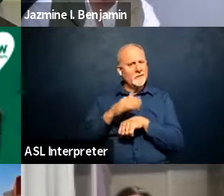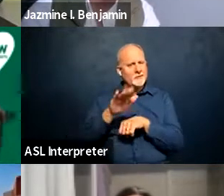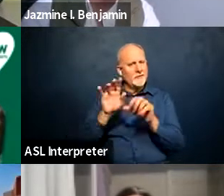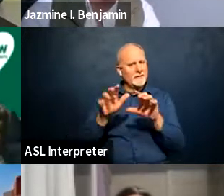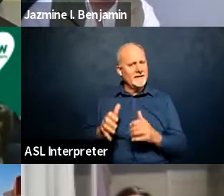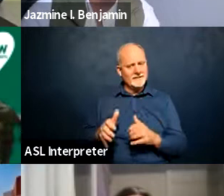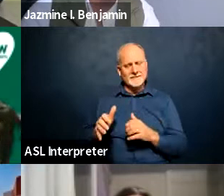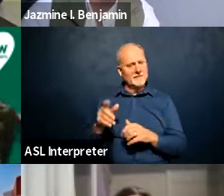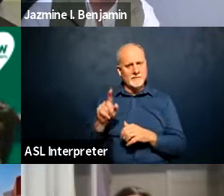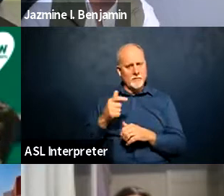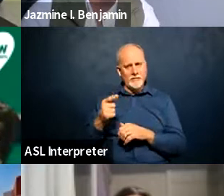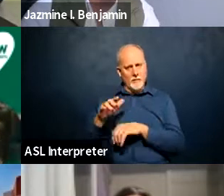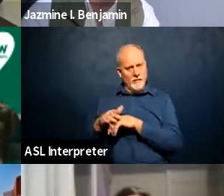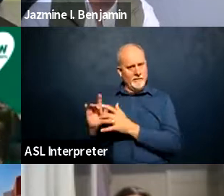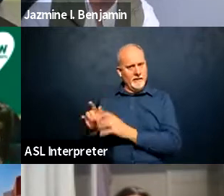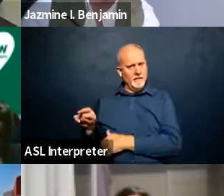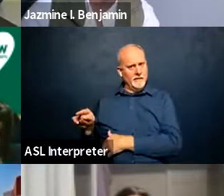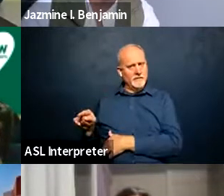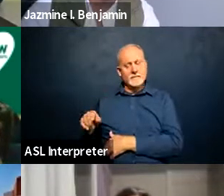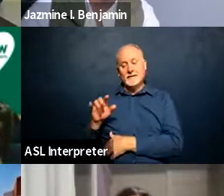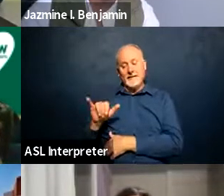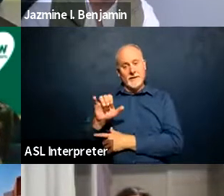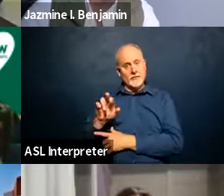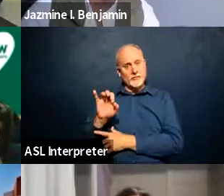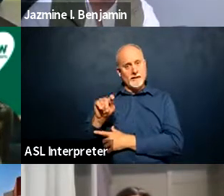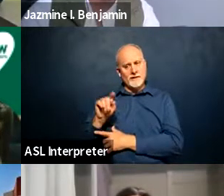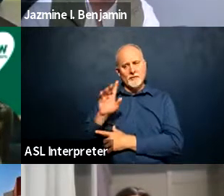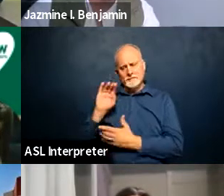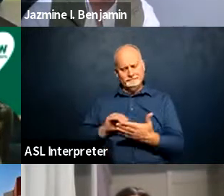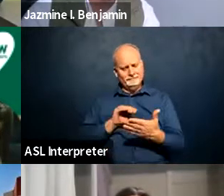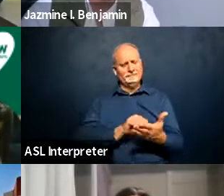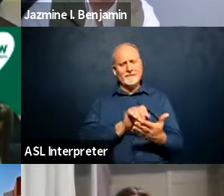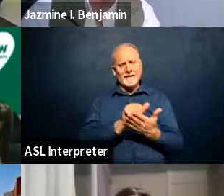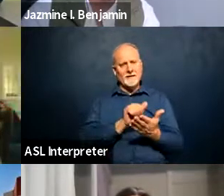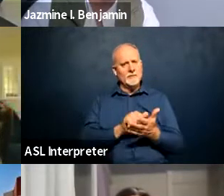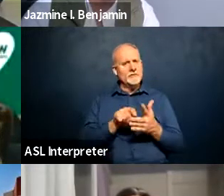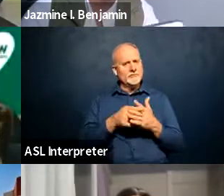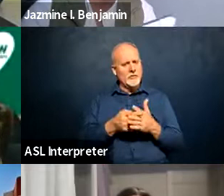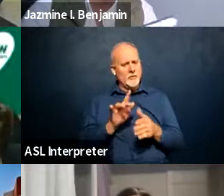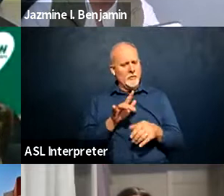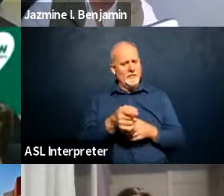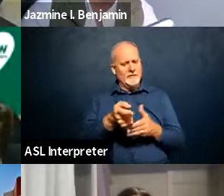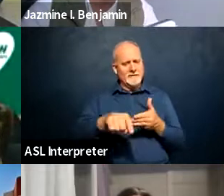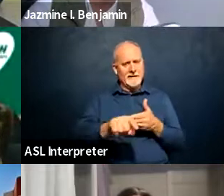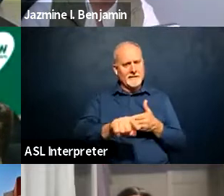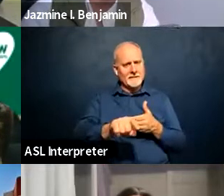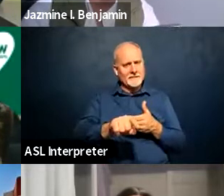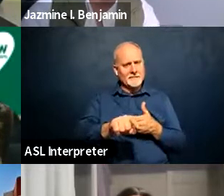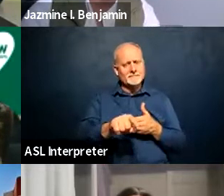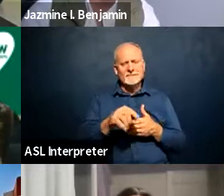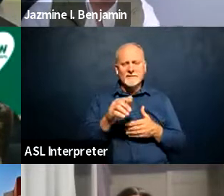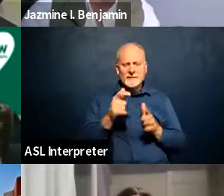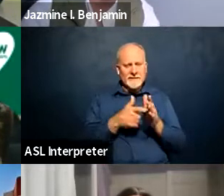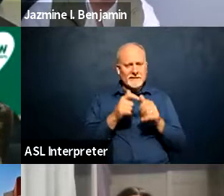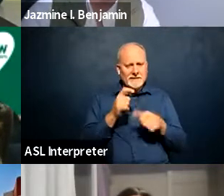And those credits will begin being reflected on their accounts beginning early next week. It'll take some time